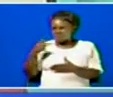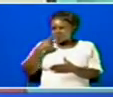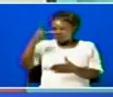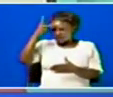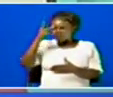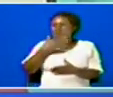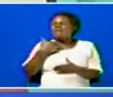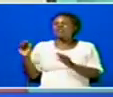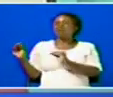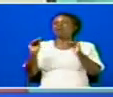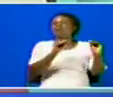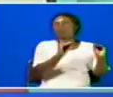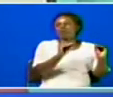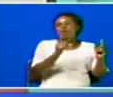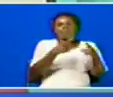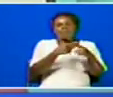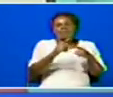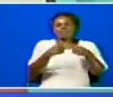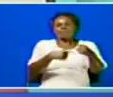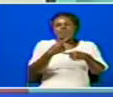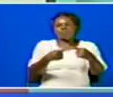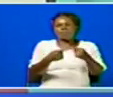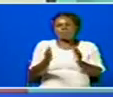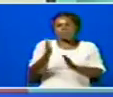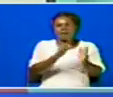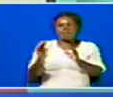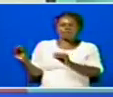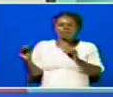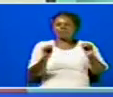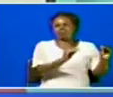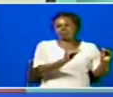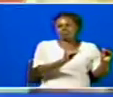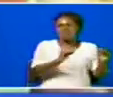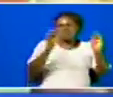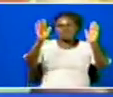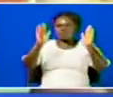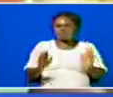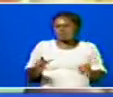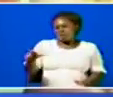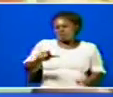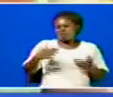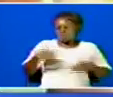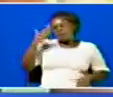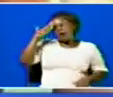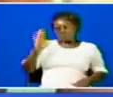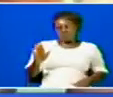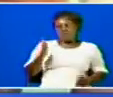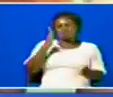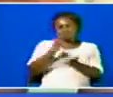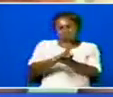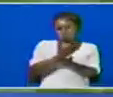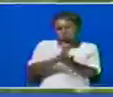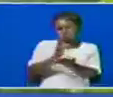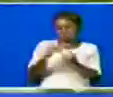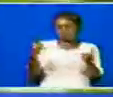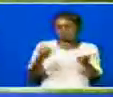to be transferred. But we were in the process of organizing a transferal to Kisumu. The locals are well aware of the dangerous variety